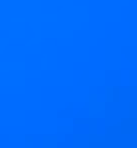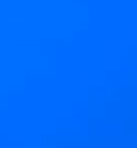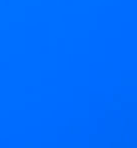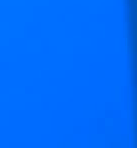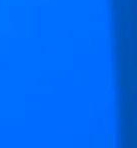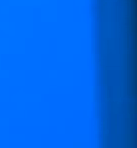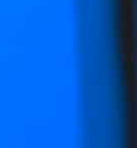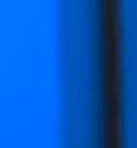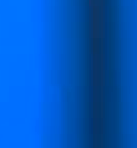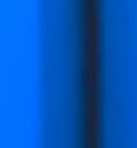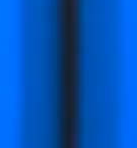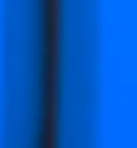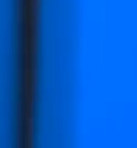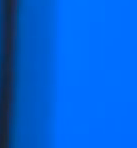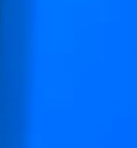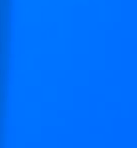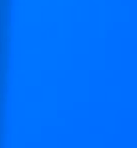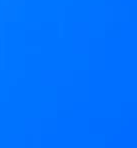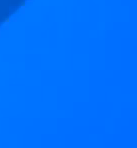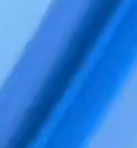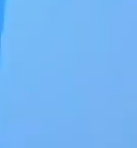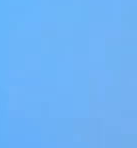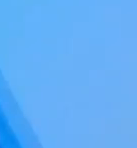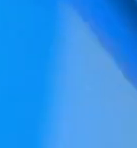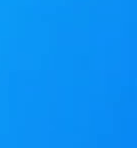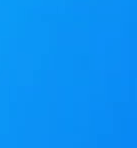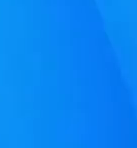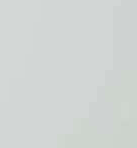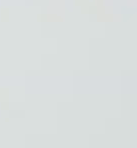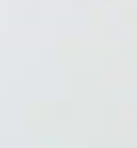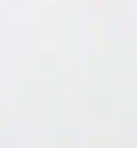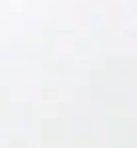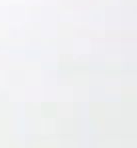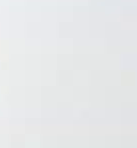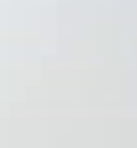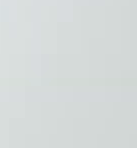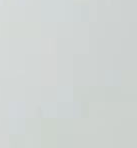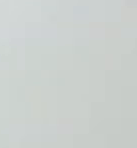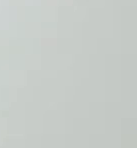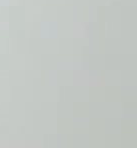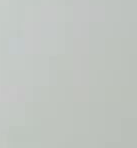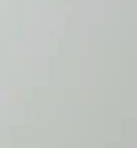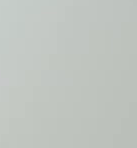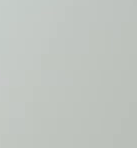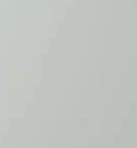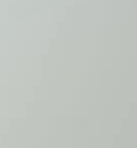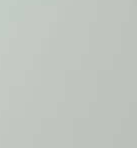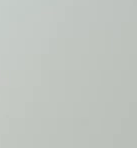ZNS Total Sports is brought to you by 4th Terrace Diagnostic Center.